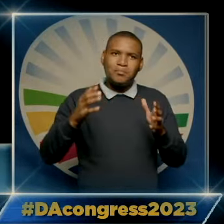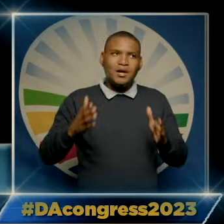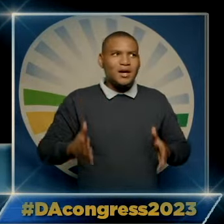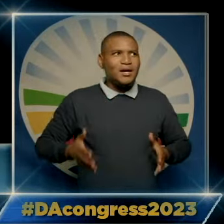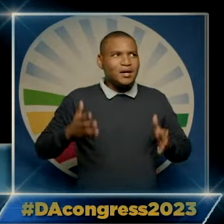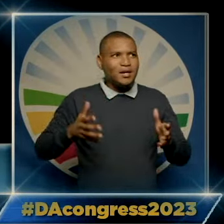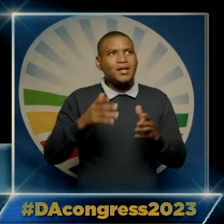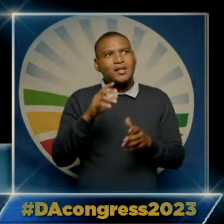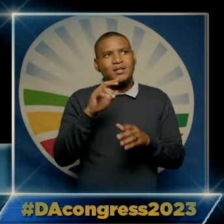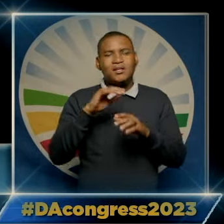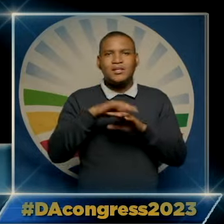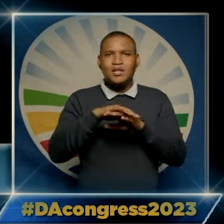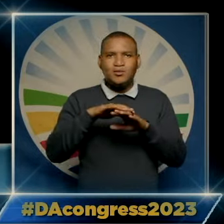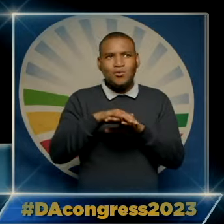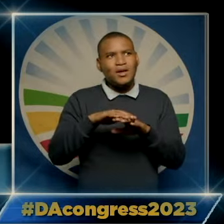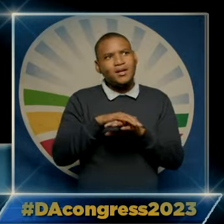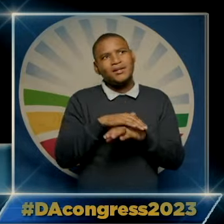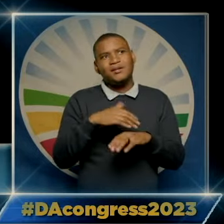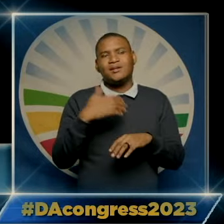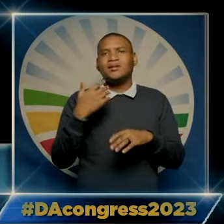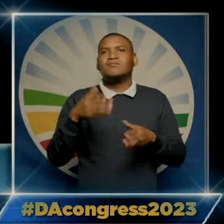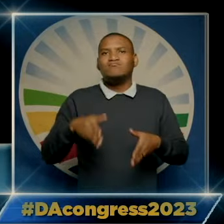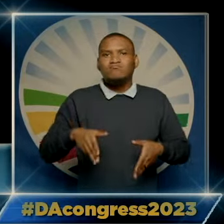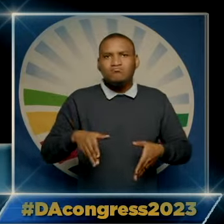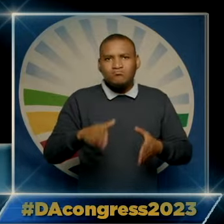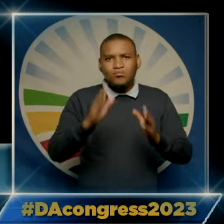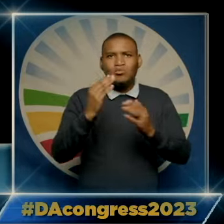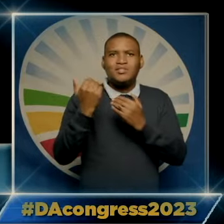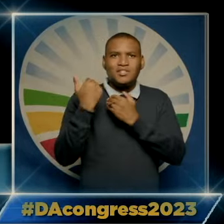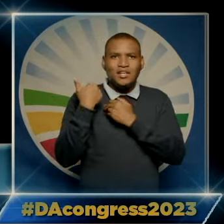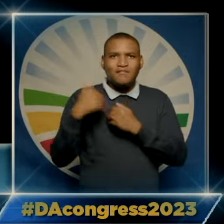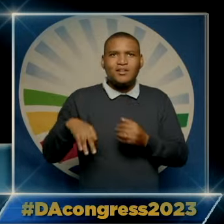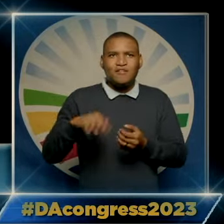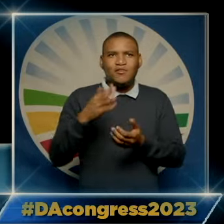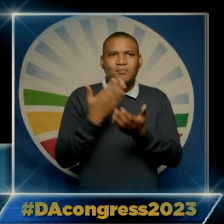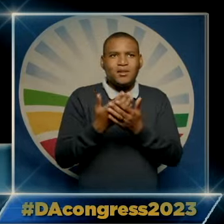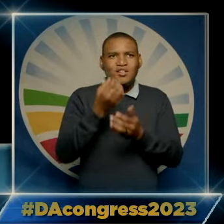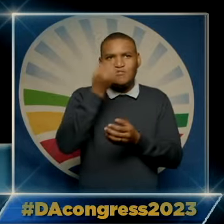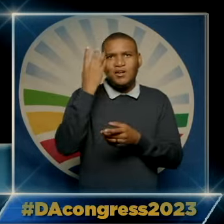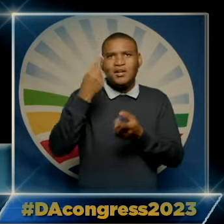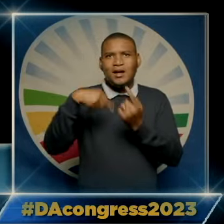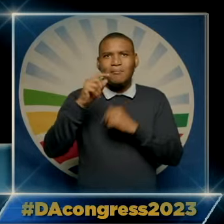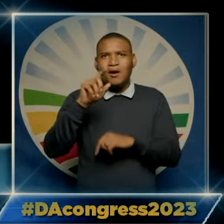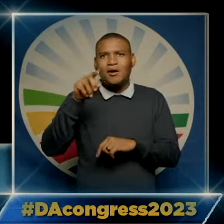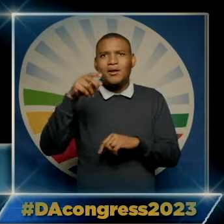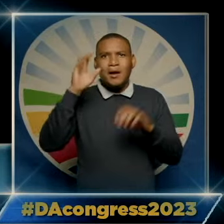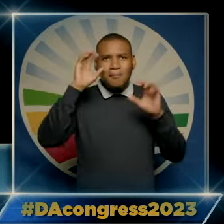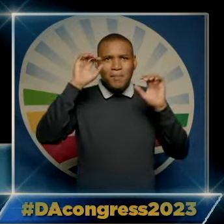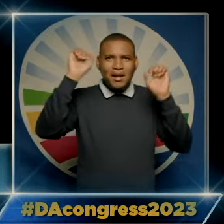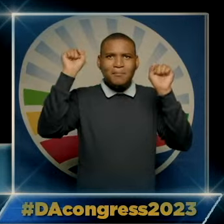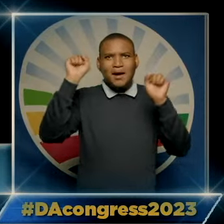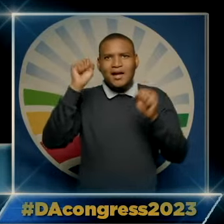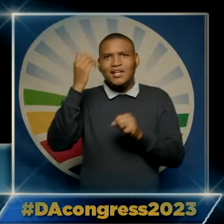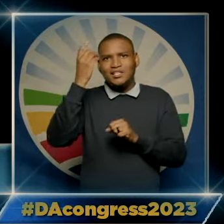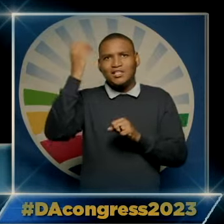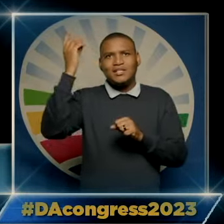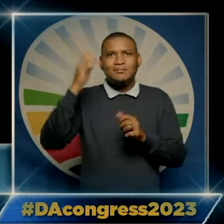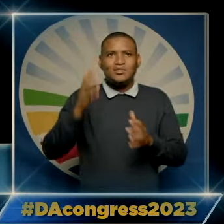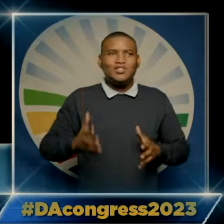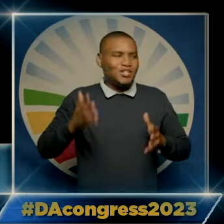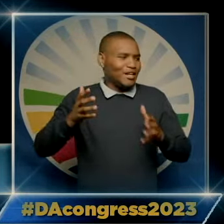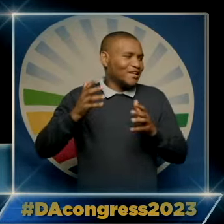get comfortable long-distance trains that will be safe and affordable. Let's forget about the Pala dream train that we were told 5